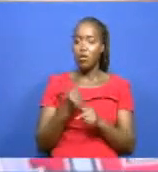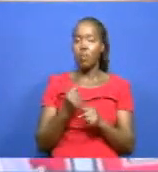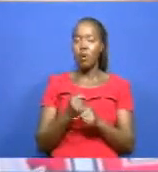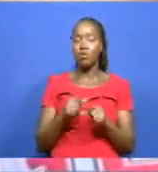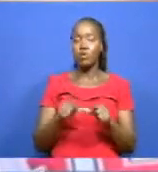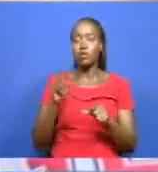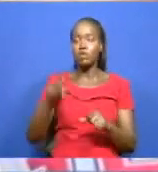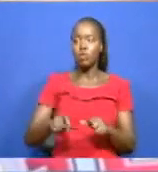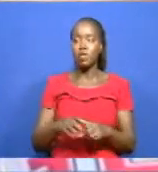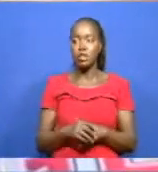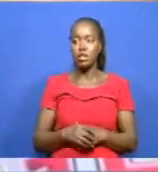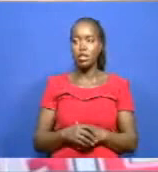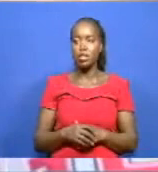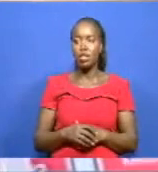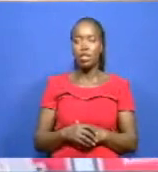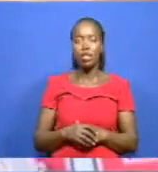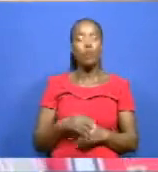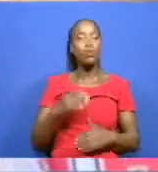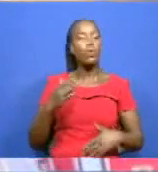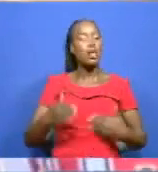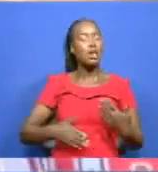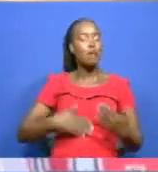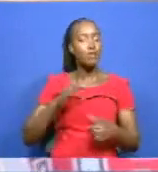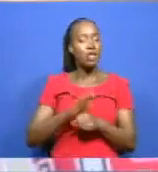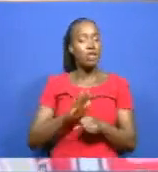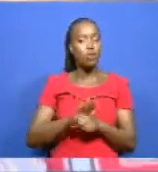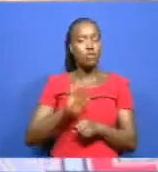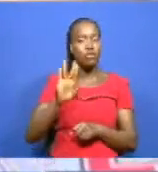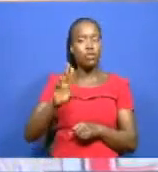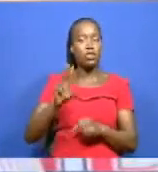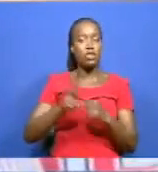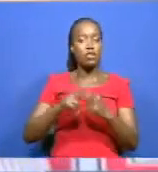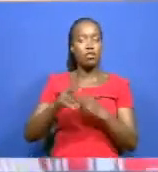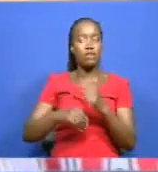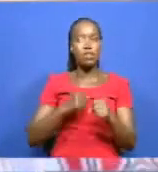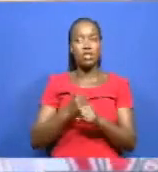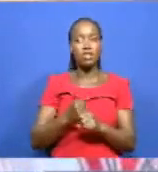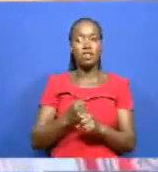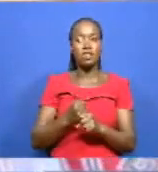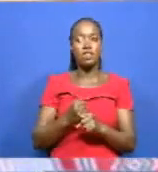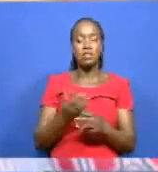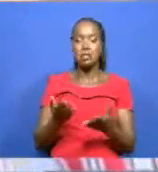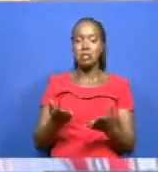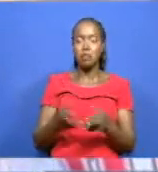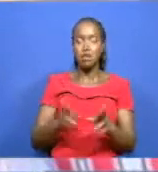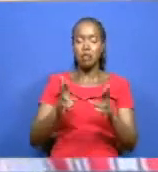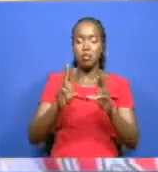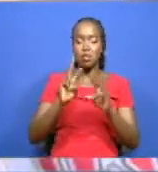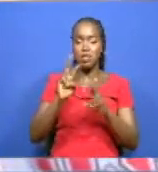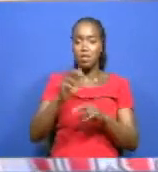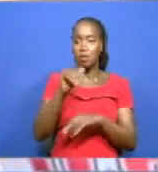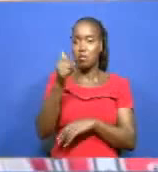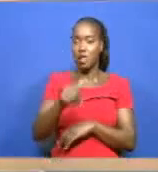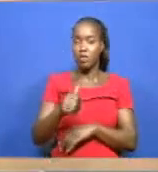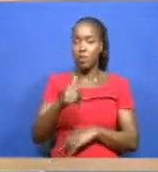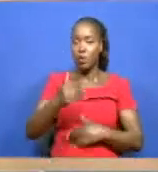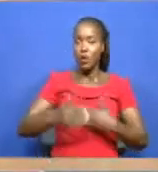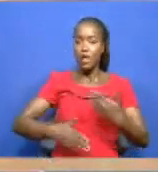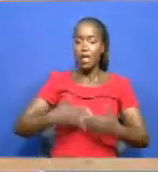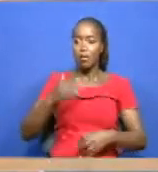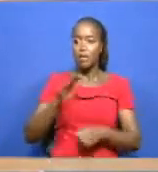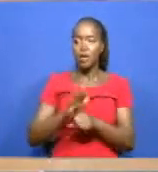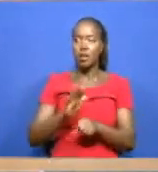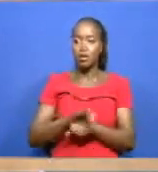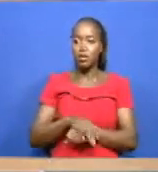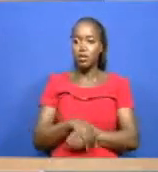on. Kama wakazi wa hapa tuko na furaha sana. Kwa miaka mingi, 57 years, sisi tukuje huku, hakuja ionekana barabara. Tuna furaha sana.